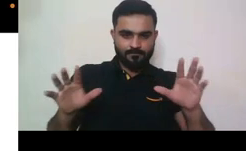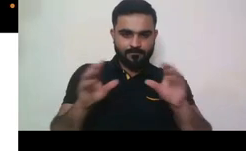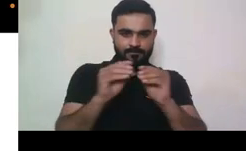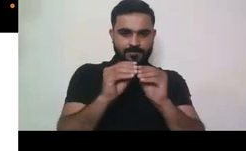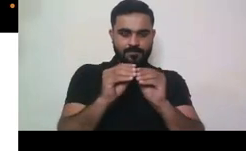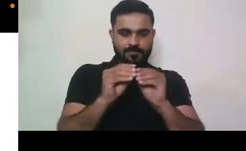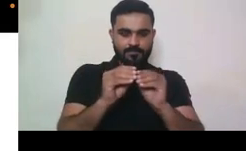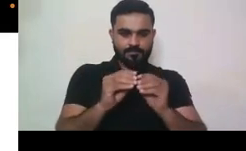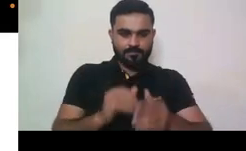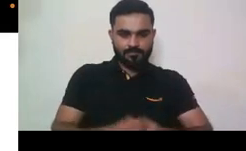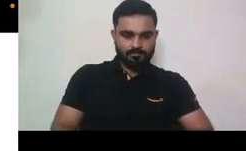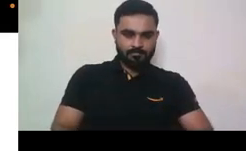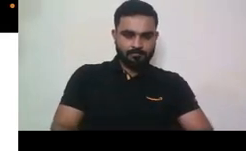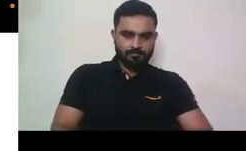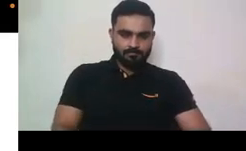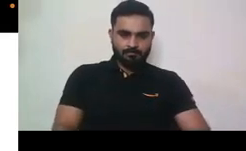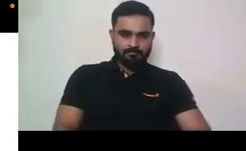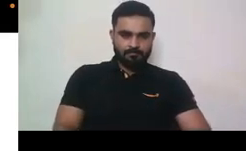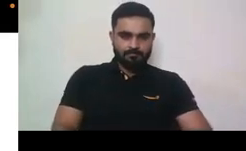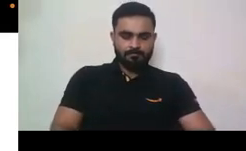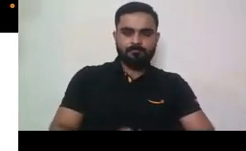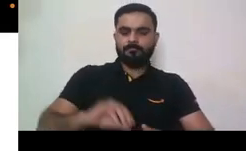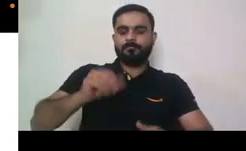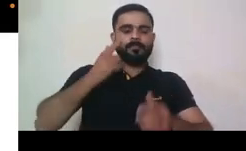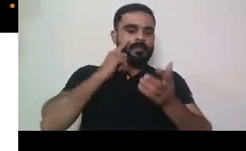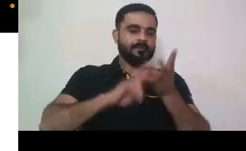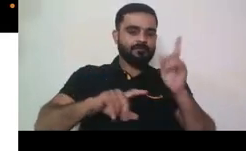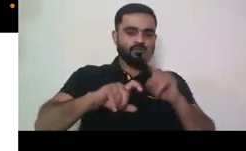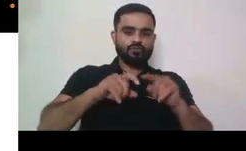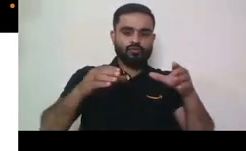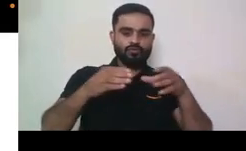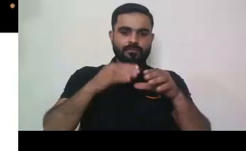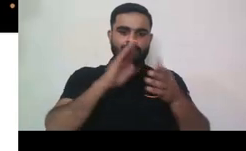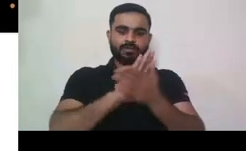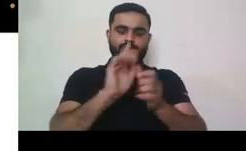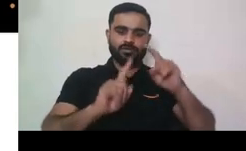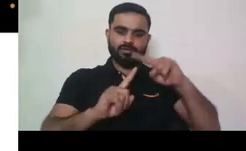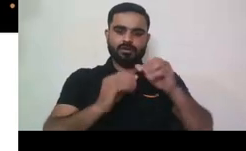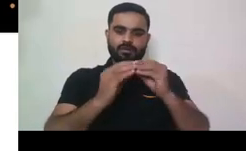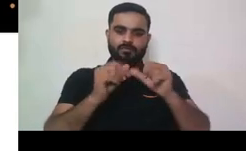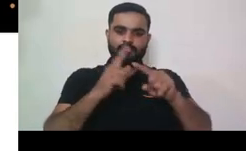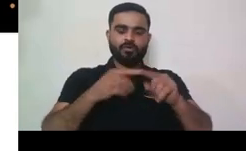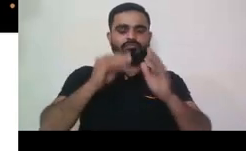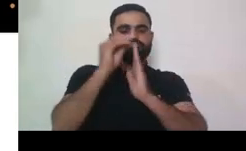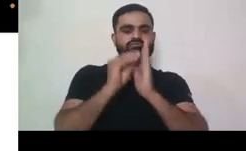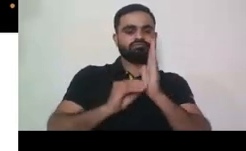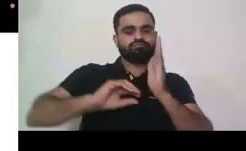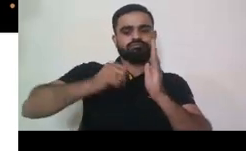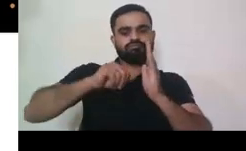go over that? And then I will share the feedback link in the chat box so they can start filling in the